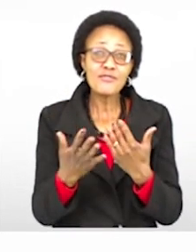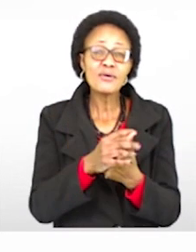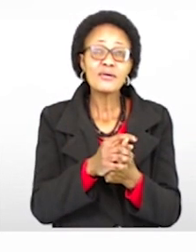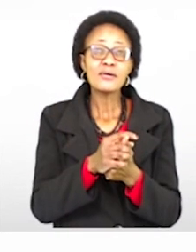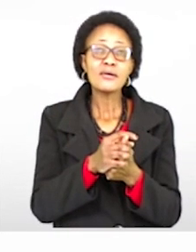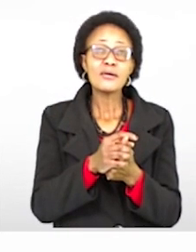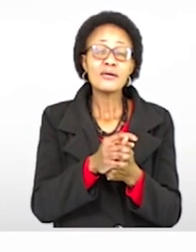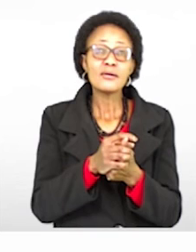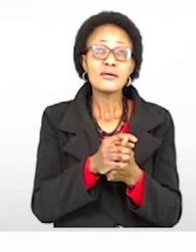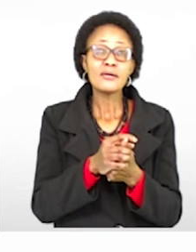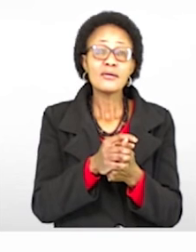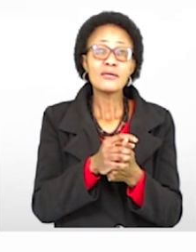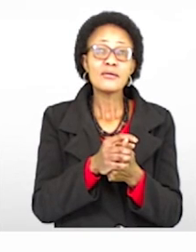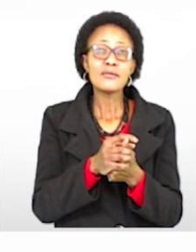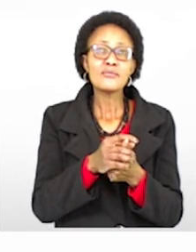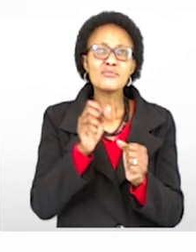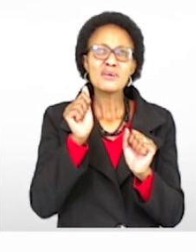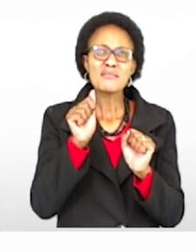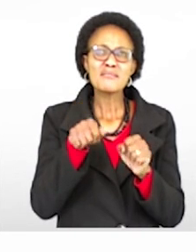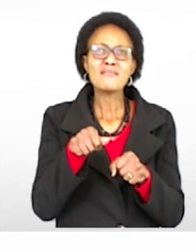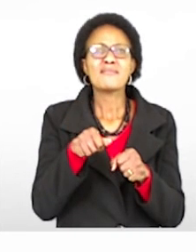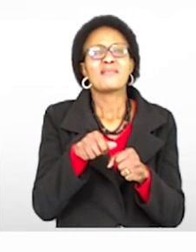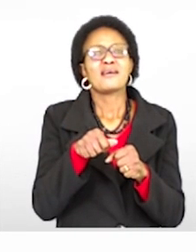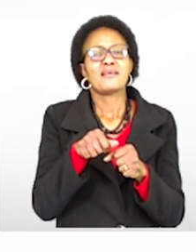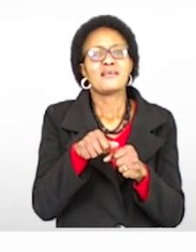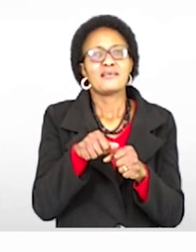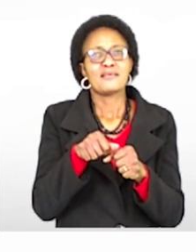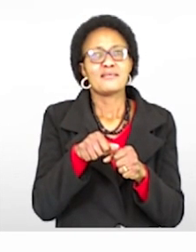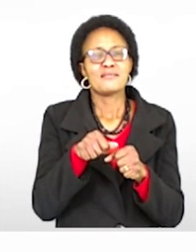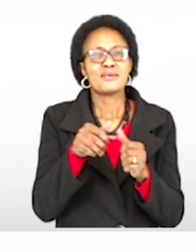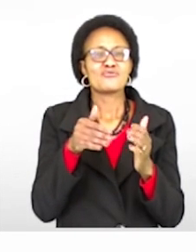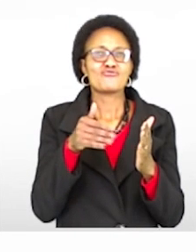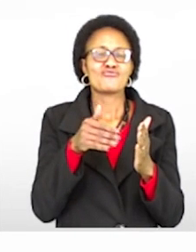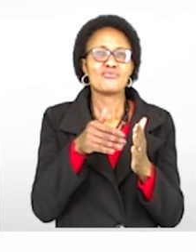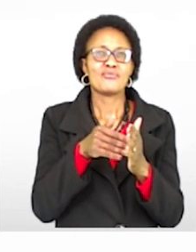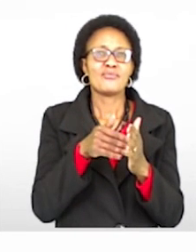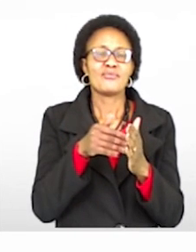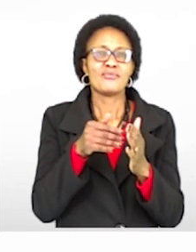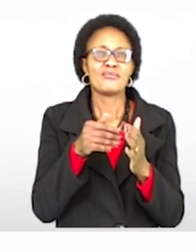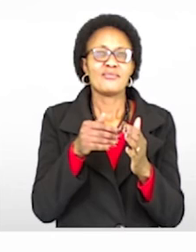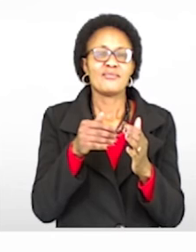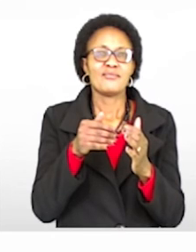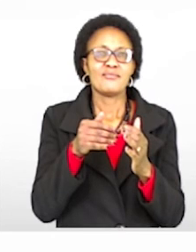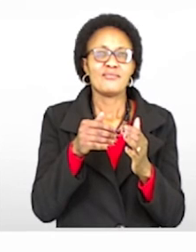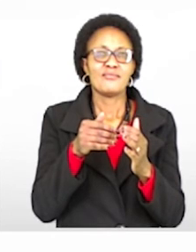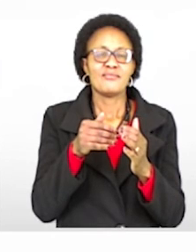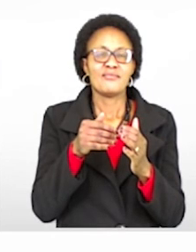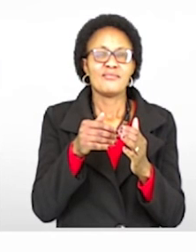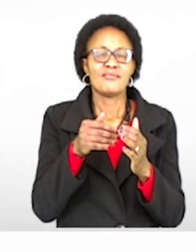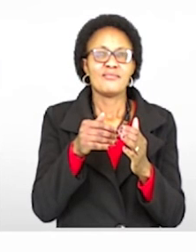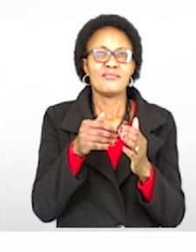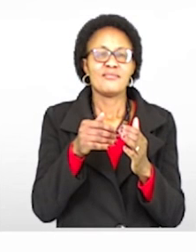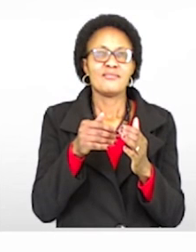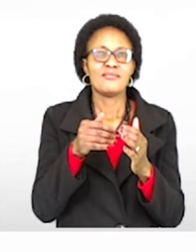every single road. And to make it fun for you, my dear children, you can make a sound for the siren